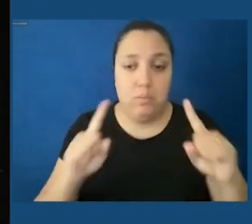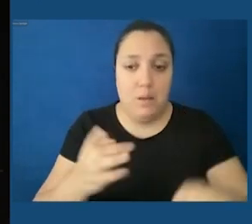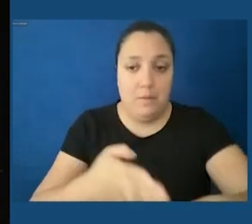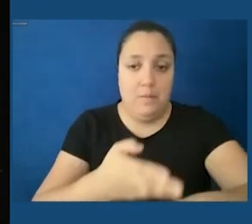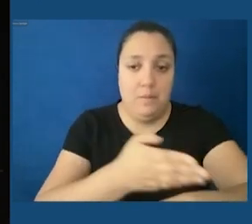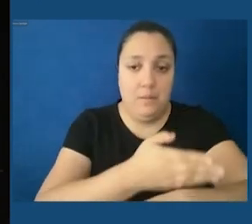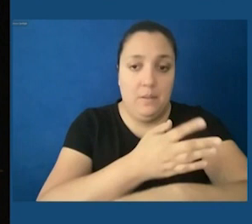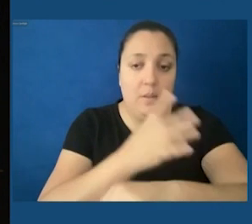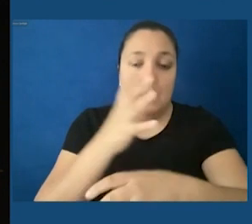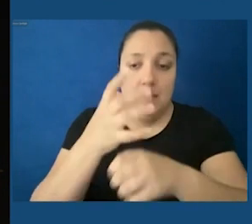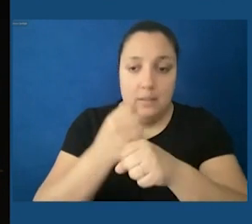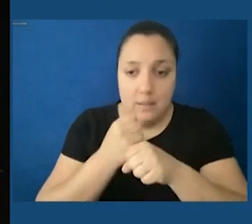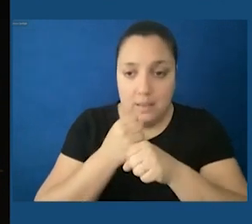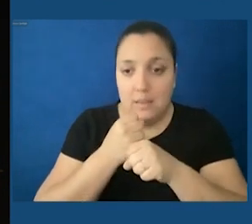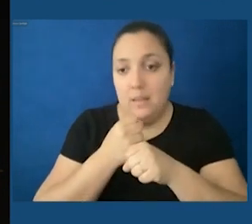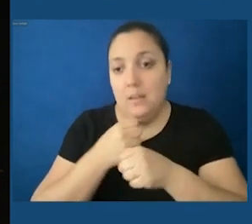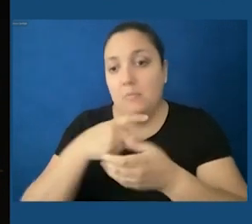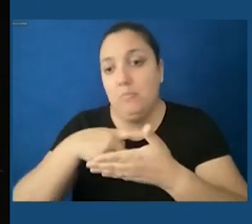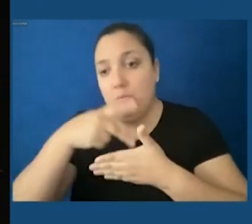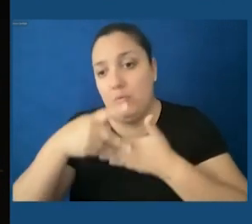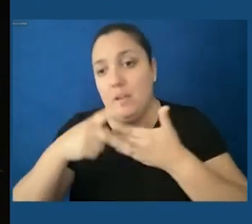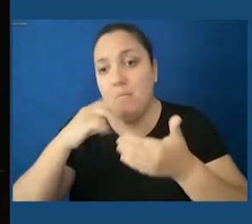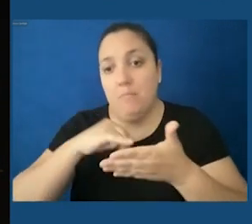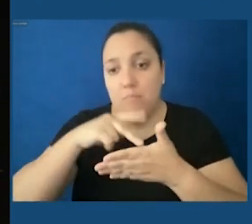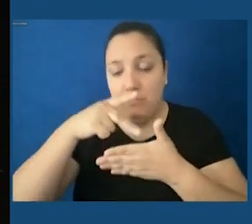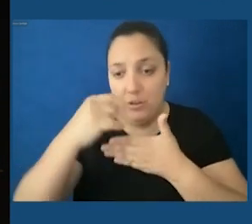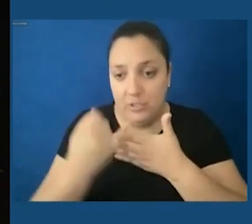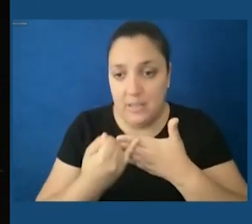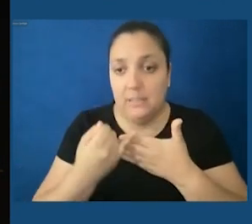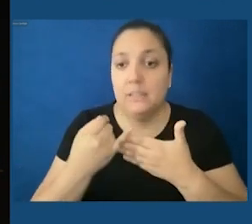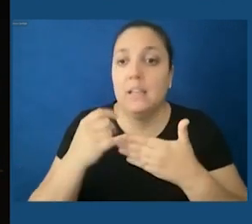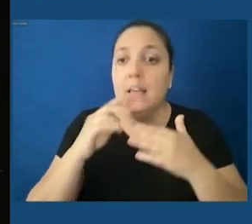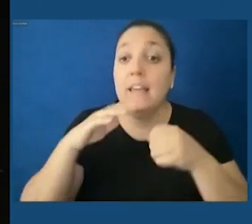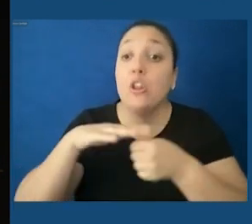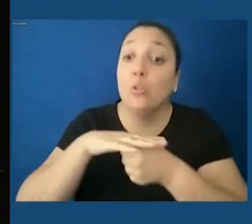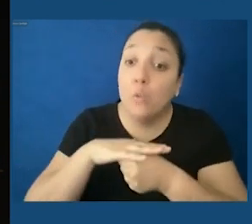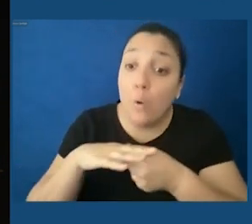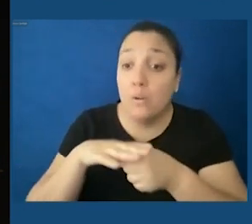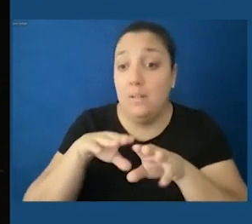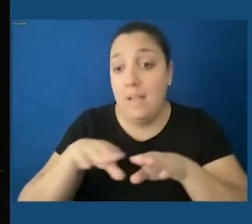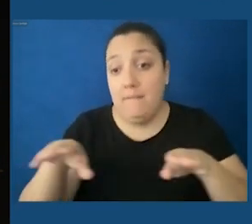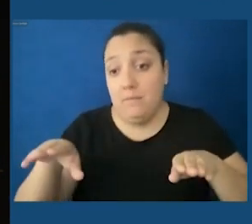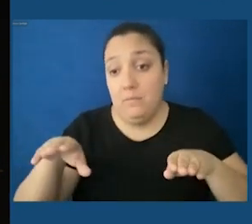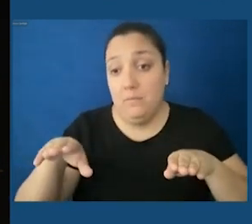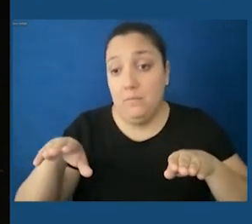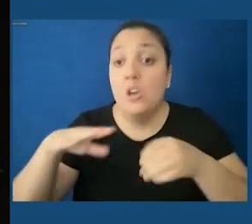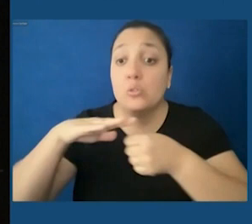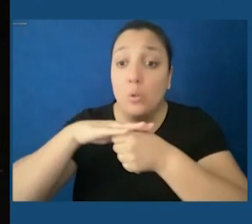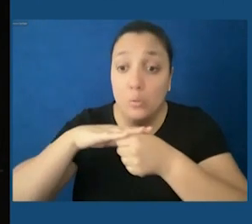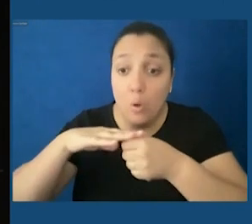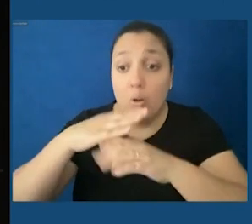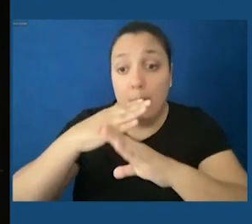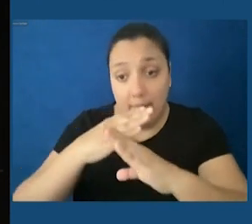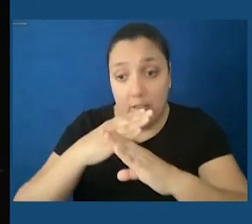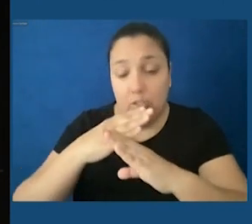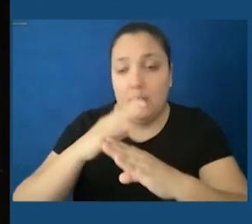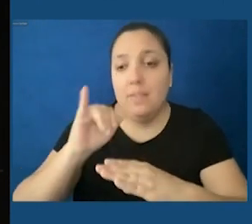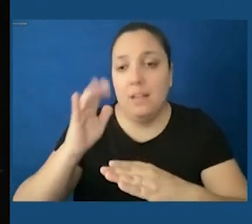developing programs and projects at the local level. So local prevention is really going to be where we think we're going to be most